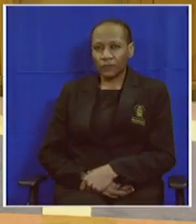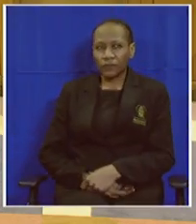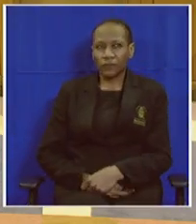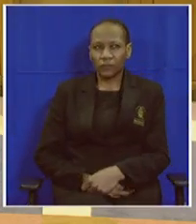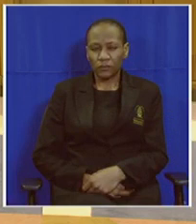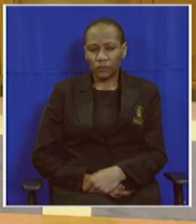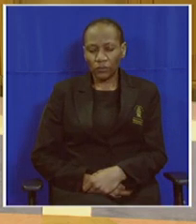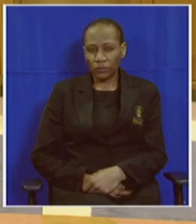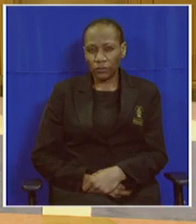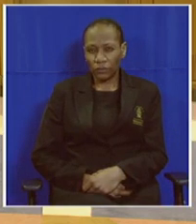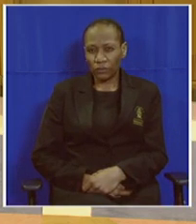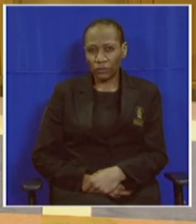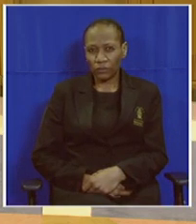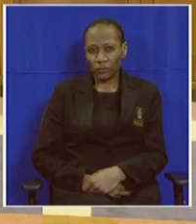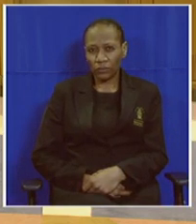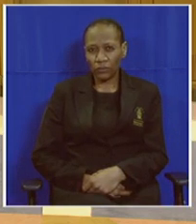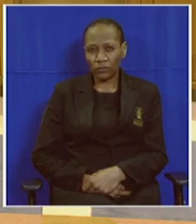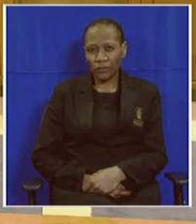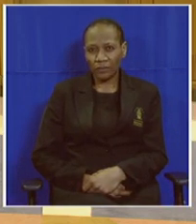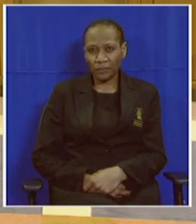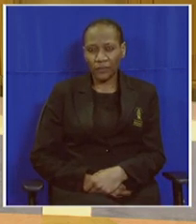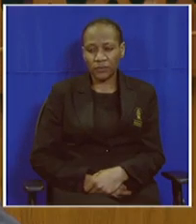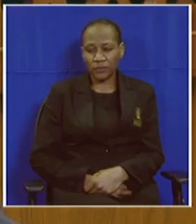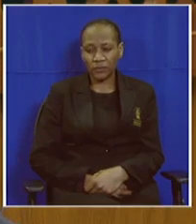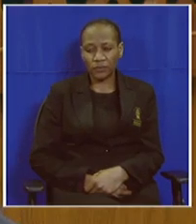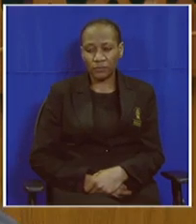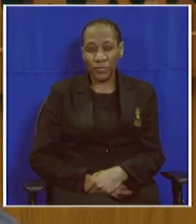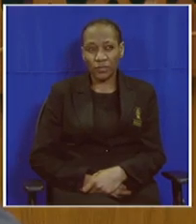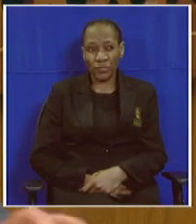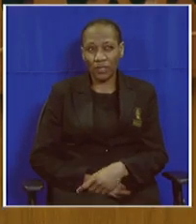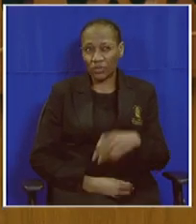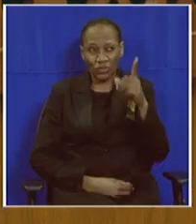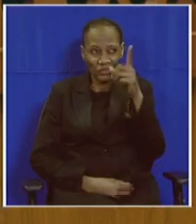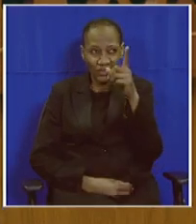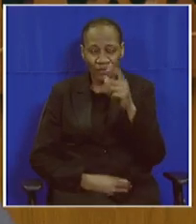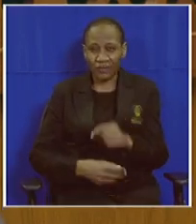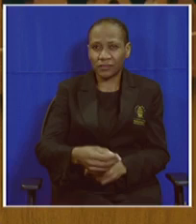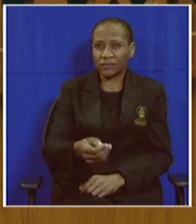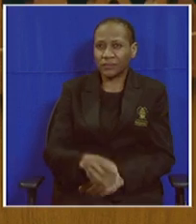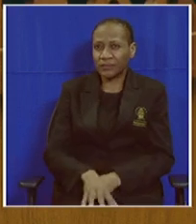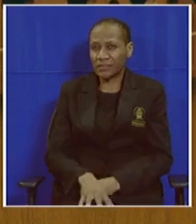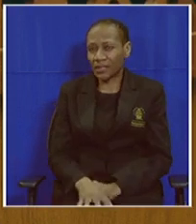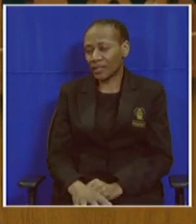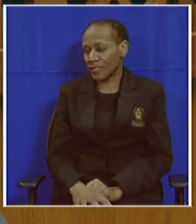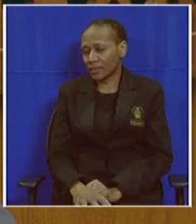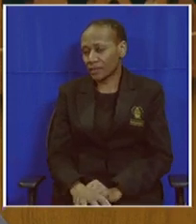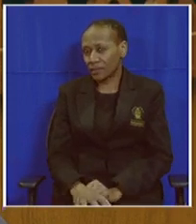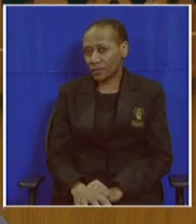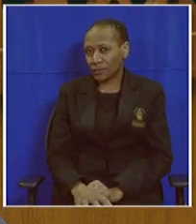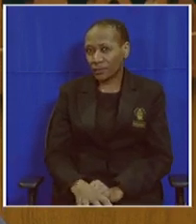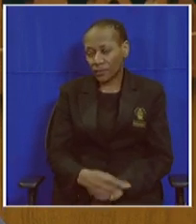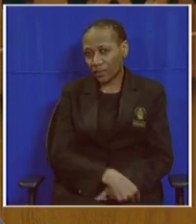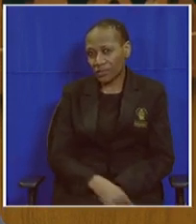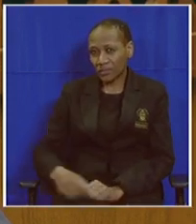Mayor Swartz. Honorable. Thank you, House Chair. On behalf of the African Christian Democratic Party, I would like to express our